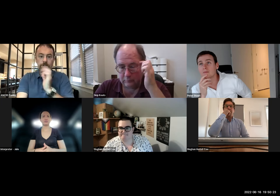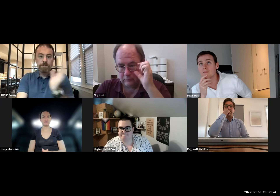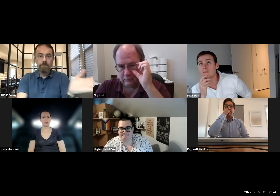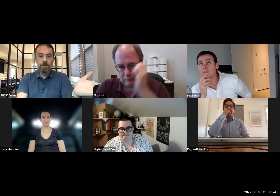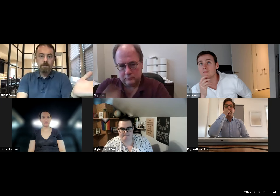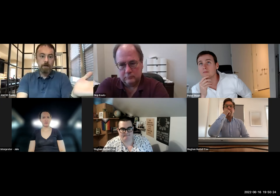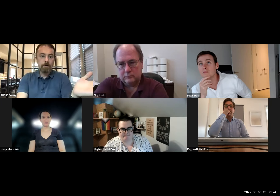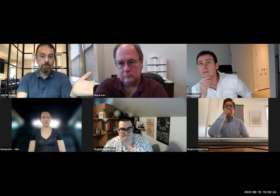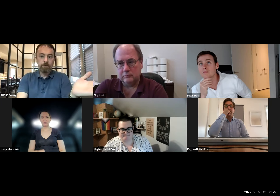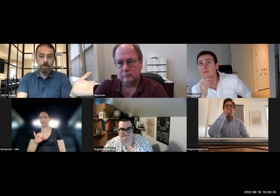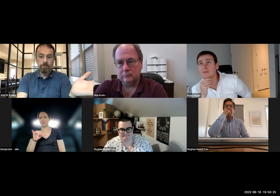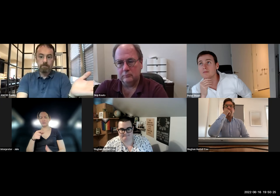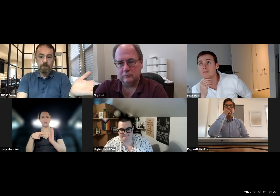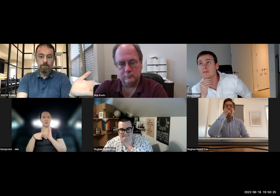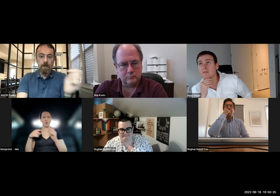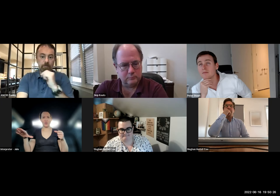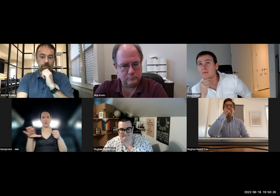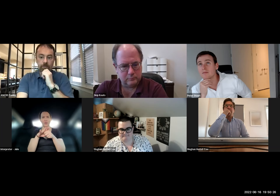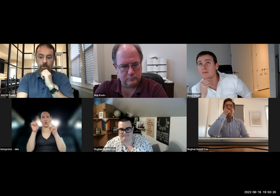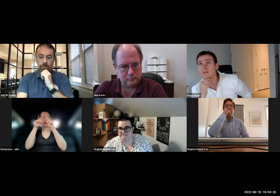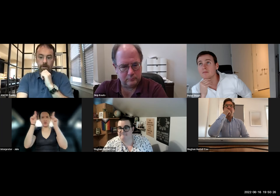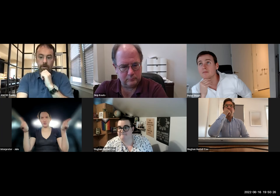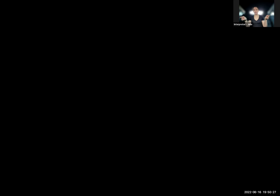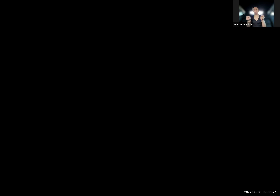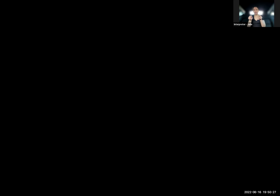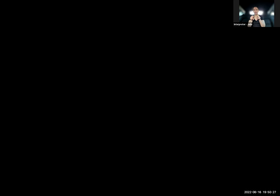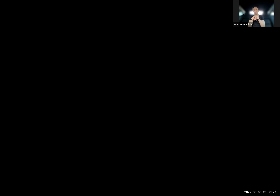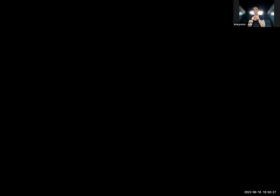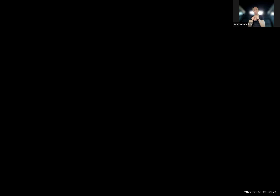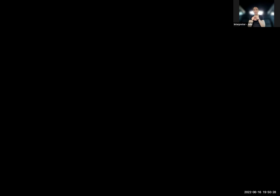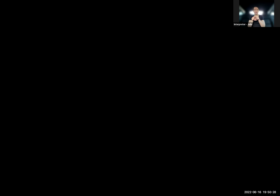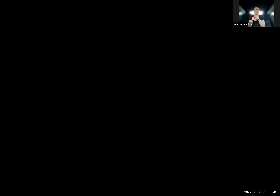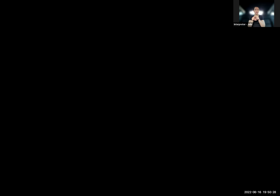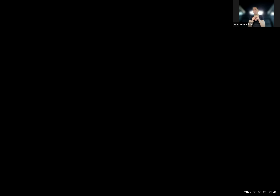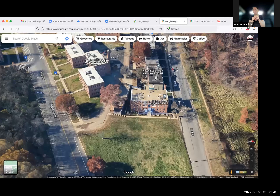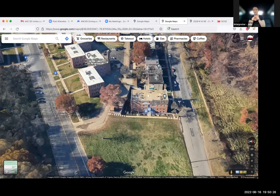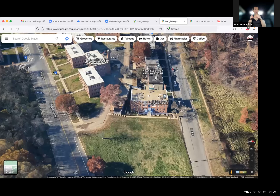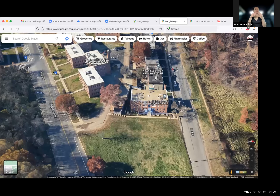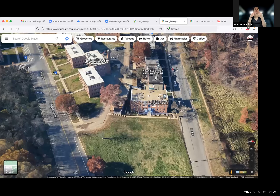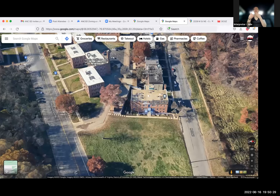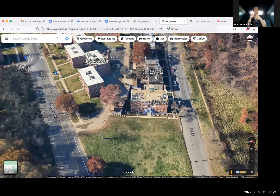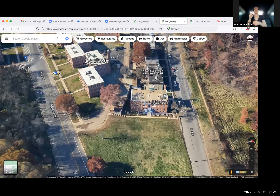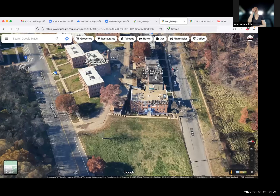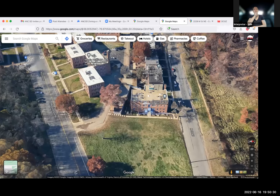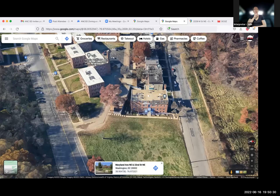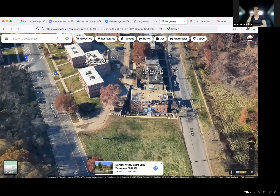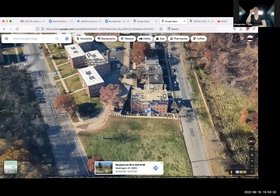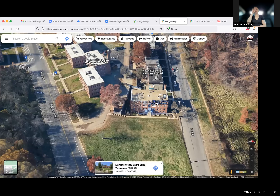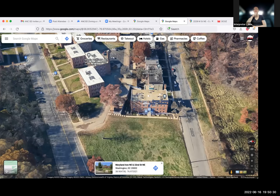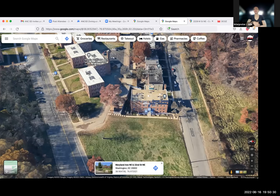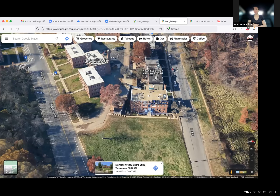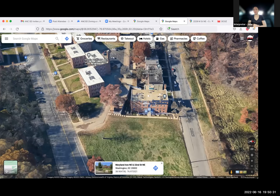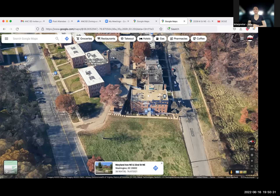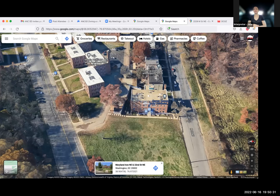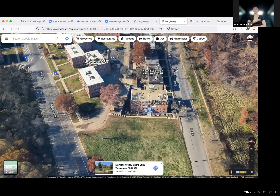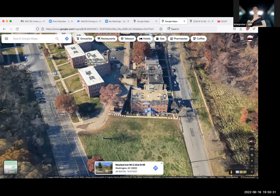Actually, I just want to share the entire screen. This happened before. Anyway, just want to share Google here. This